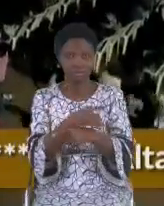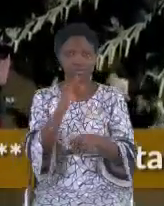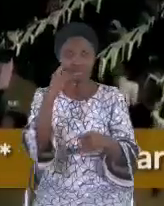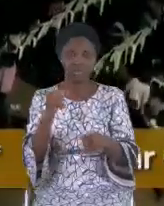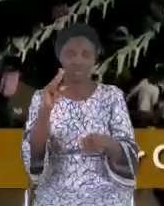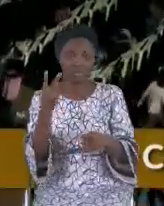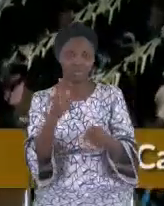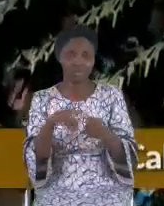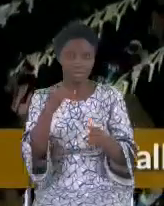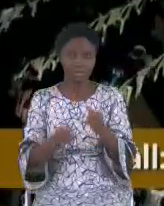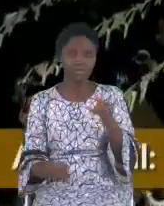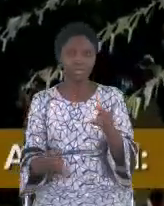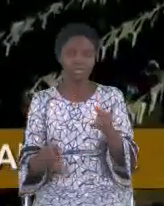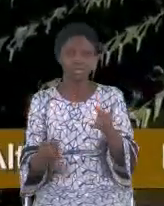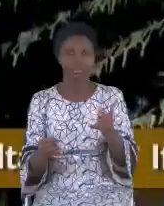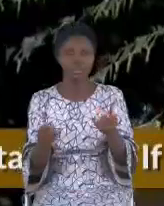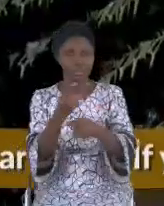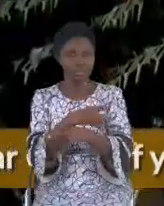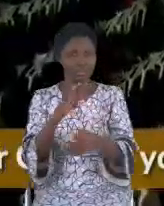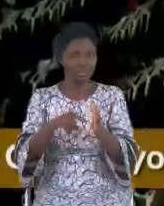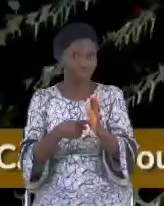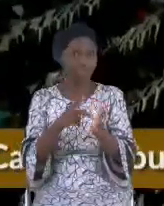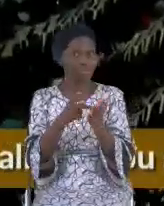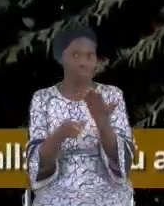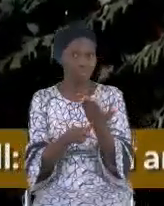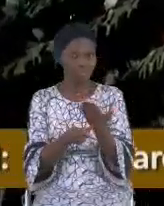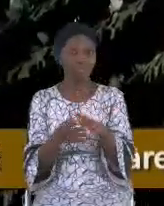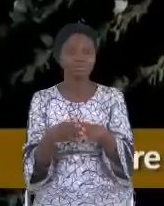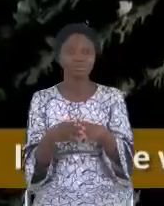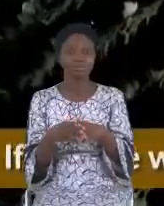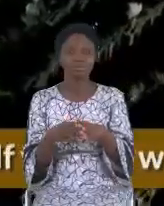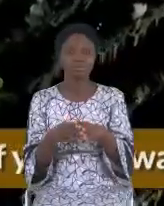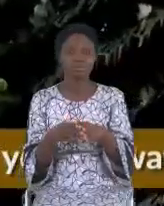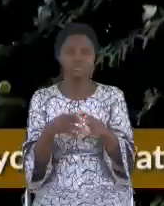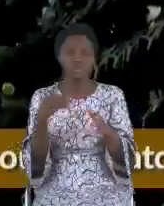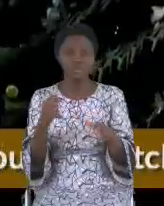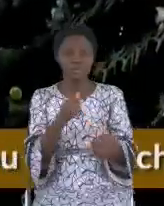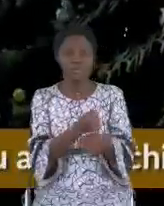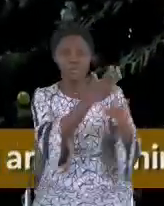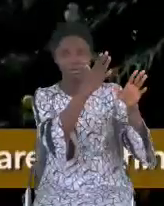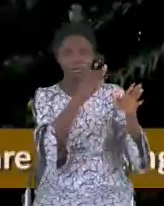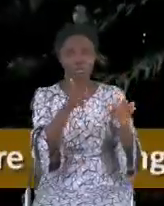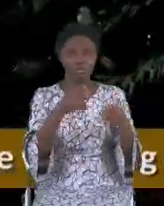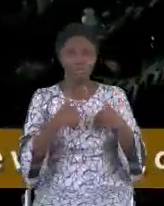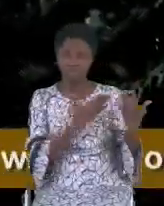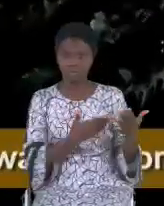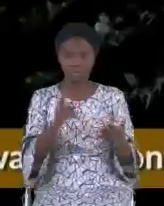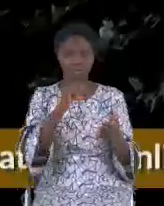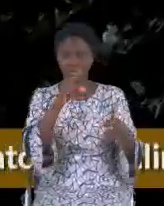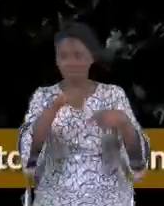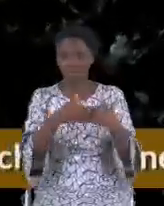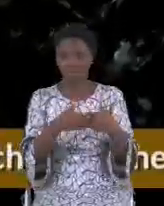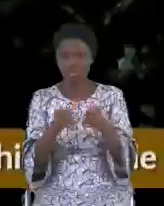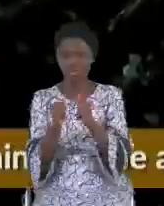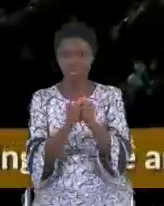crusade. What mountain have you brought? You will not go back with them. And I want you now